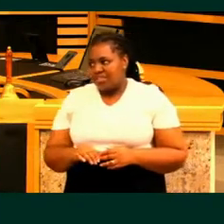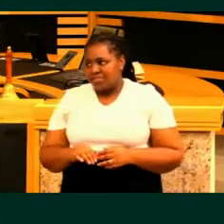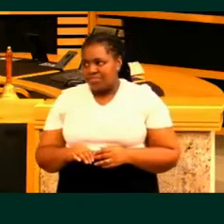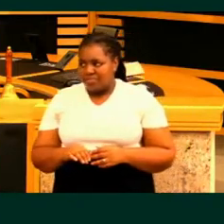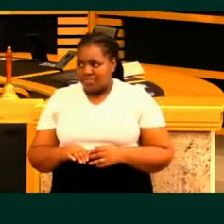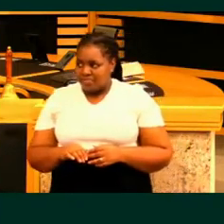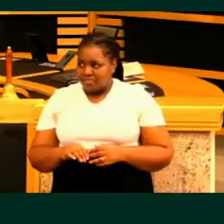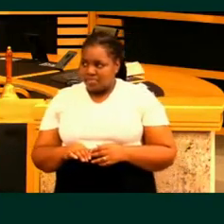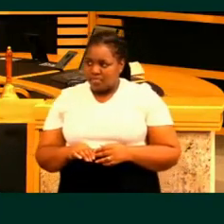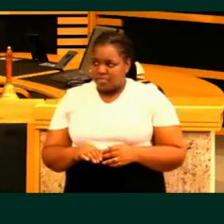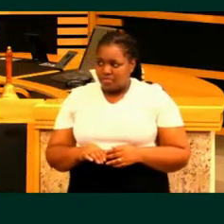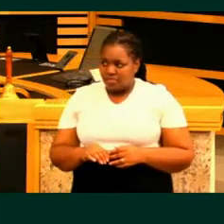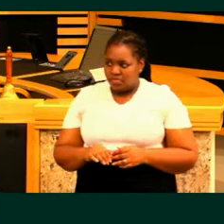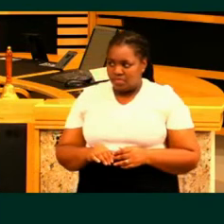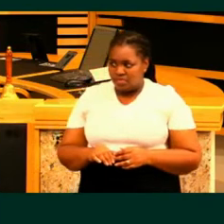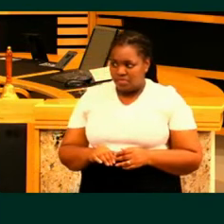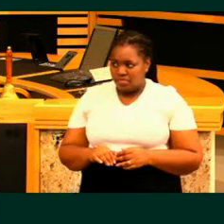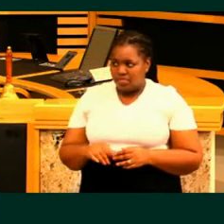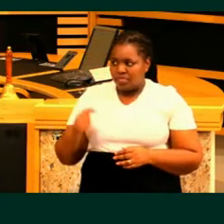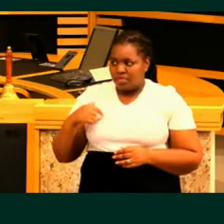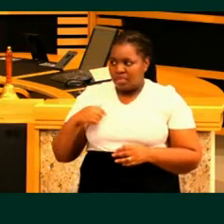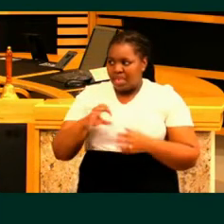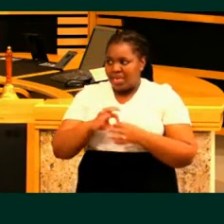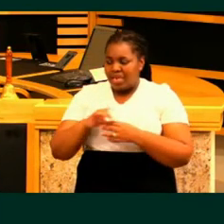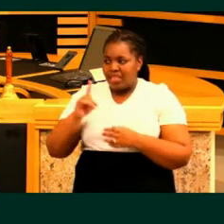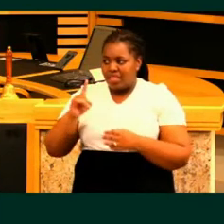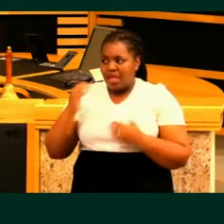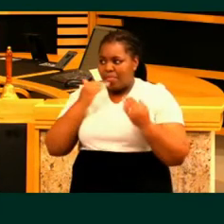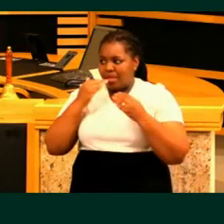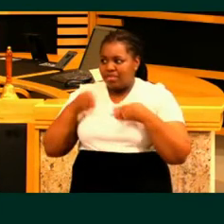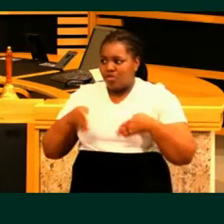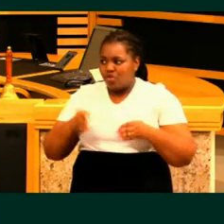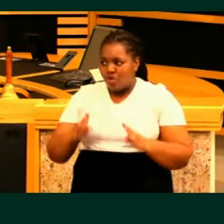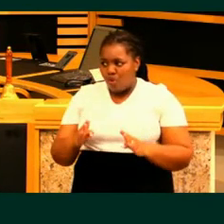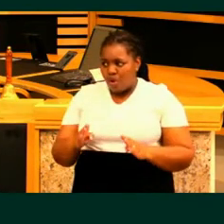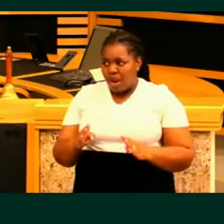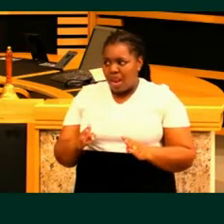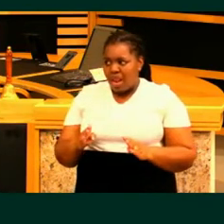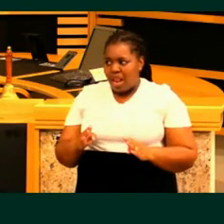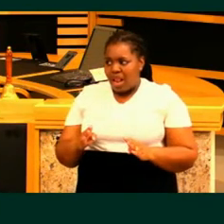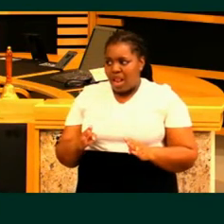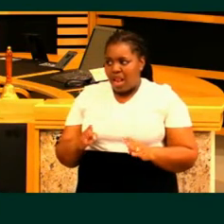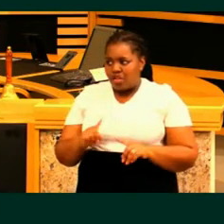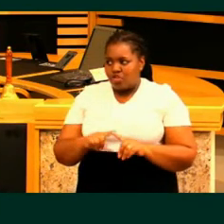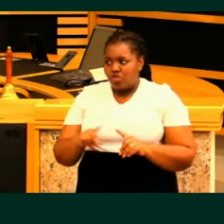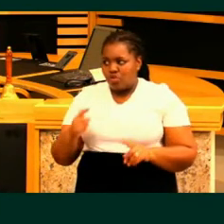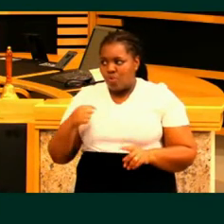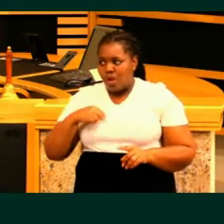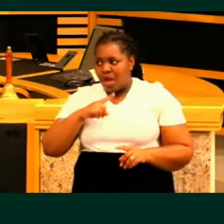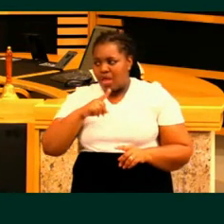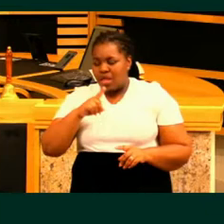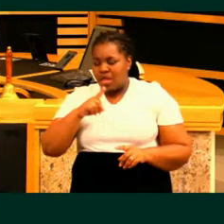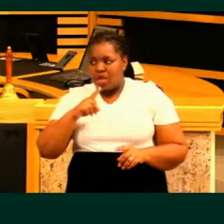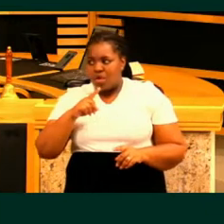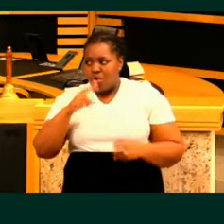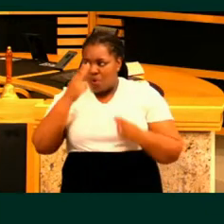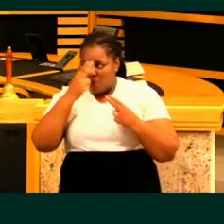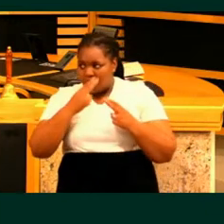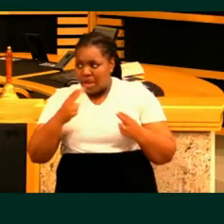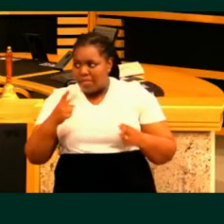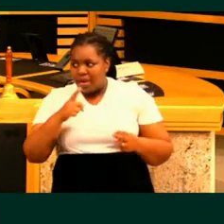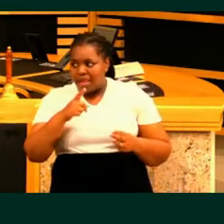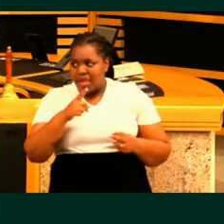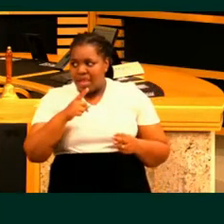doc H I think related to this plastic rols is it not why honorable horo